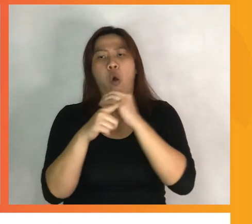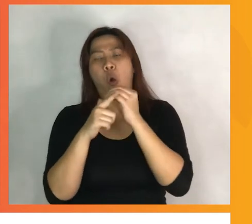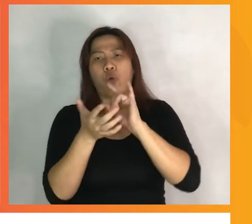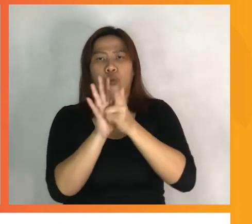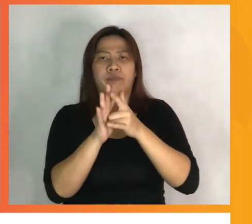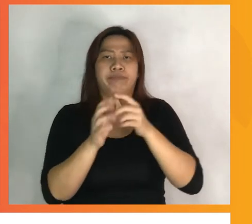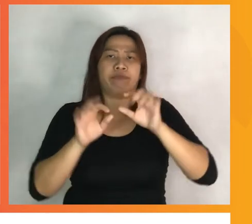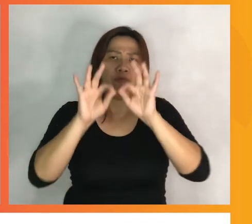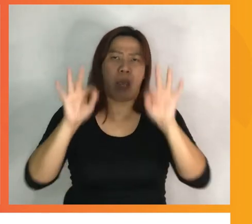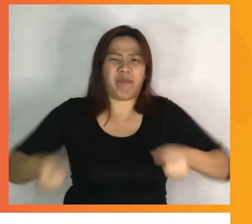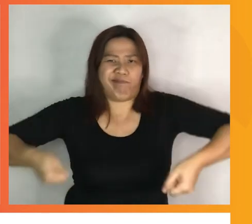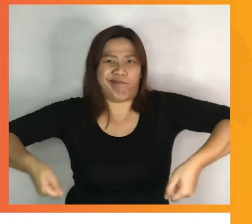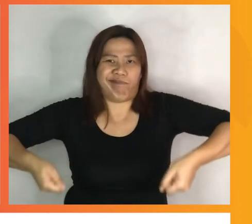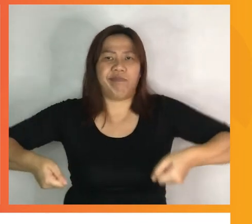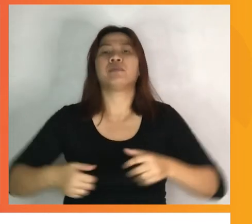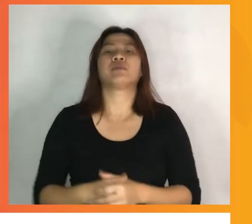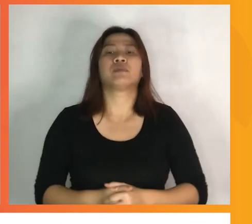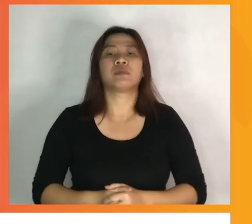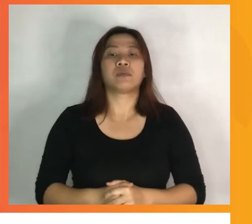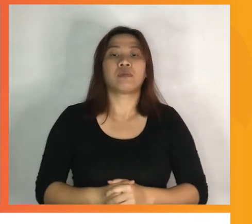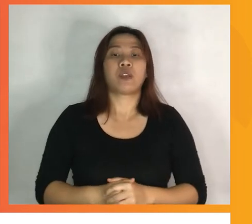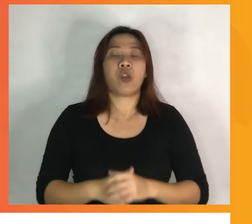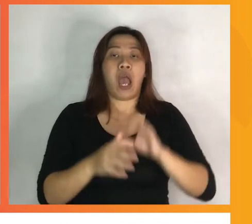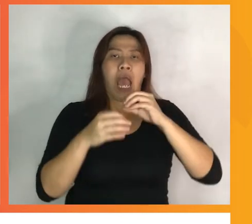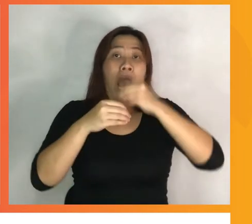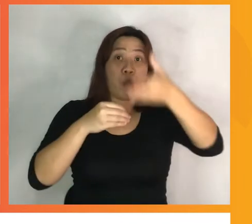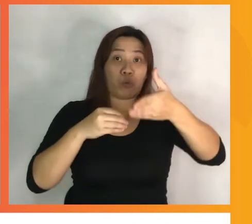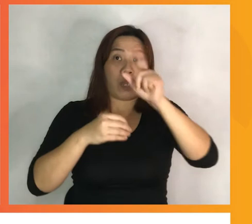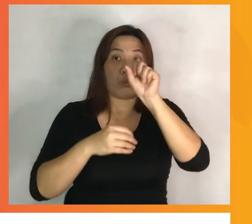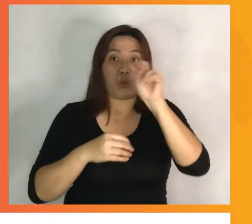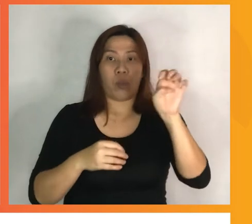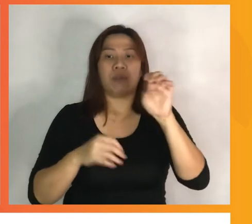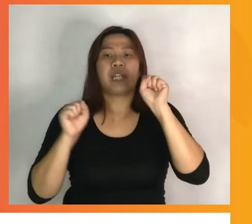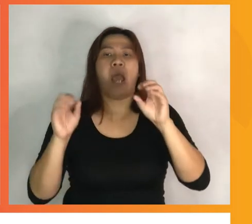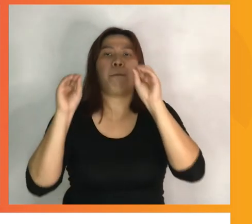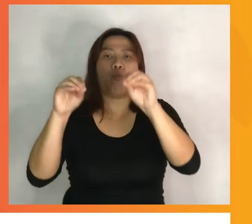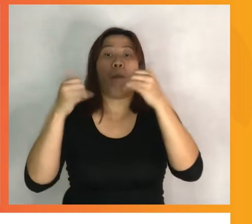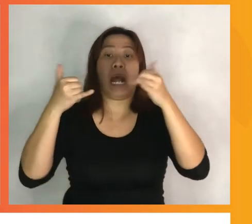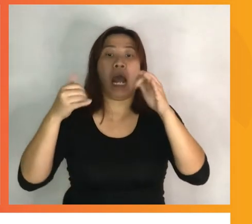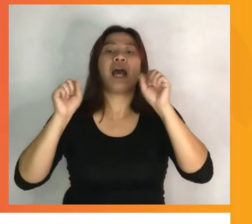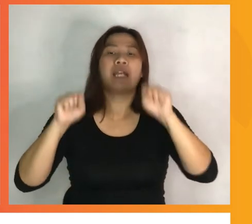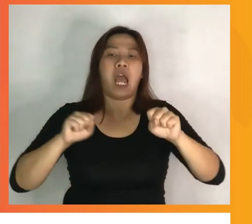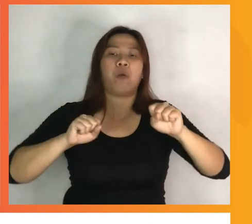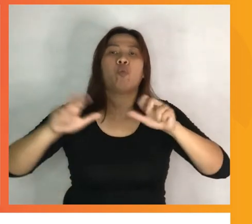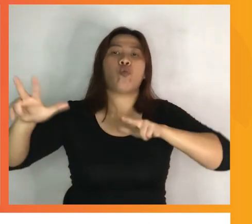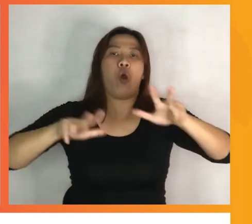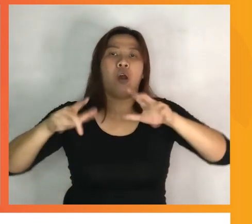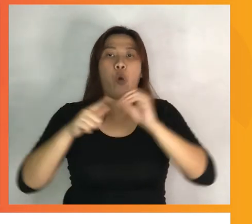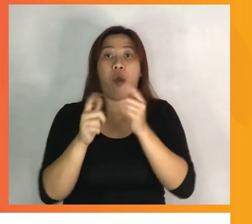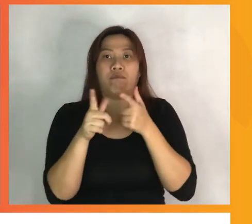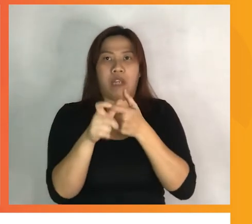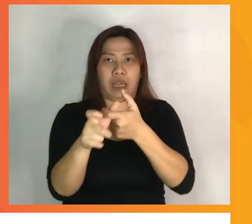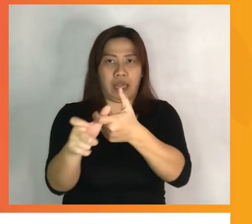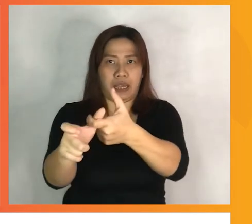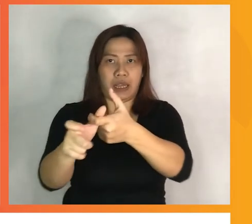using sticks or frames. The outer zones can be occupied by players who are ambulant, able